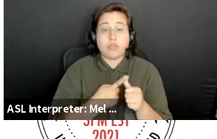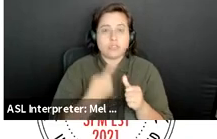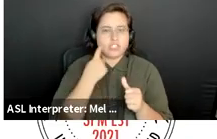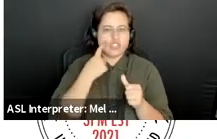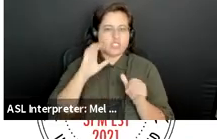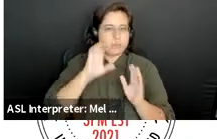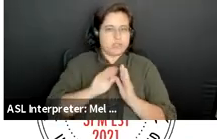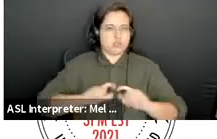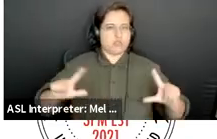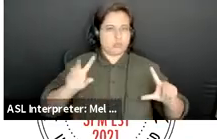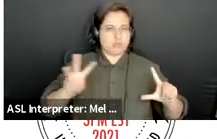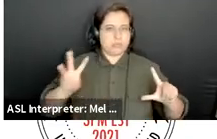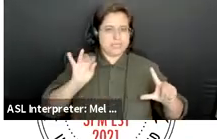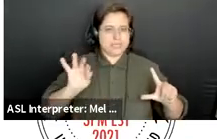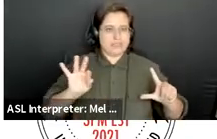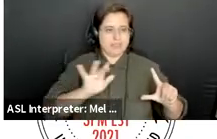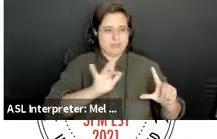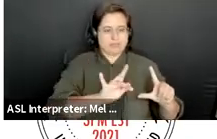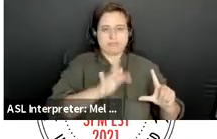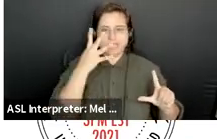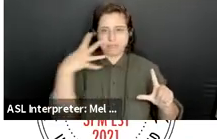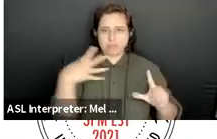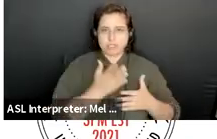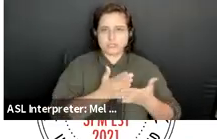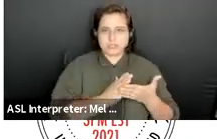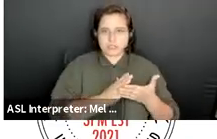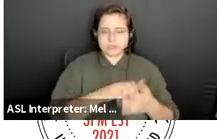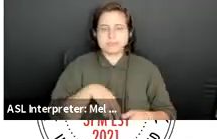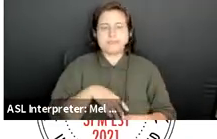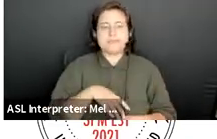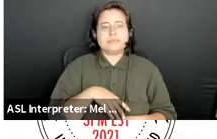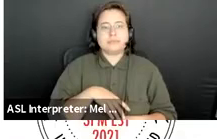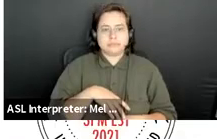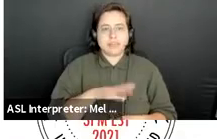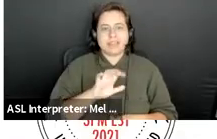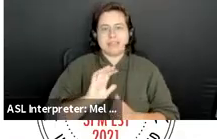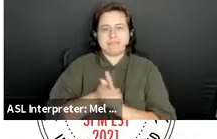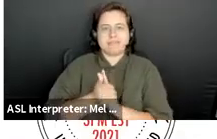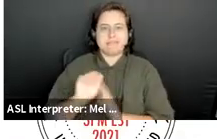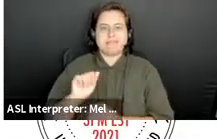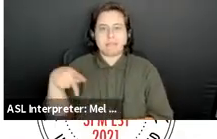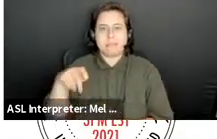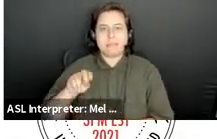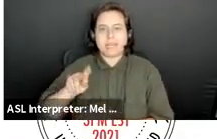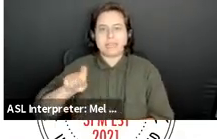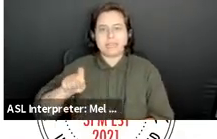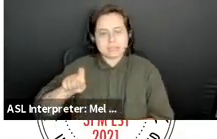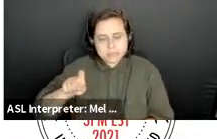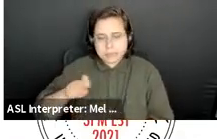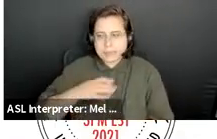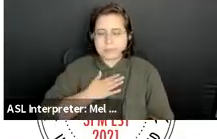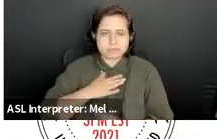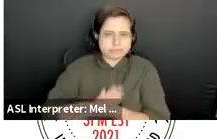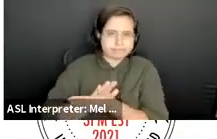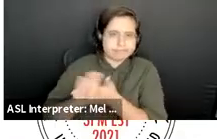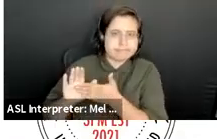slide, if you choose the immigration section, the immigration procedures appendix is really, really useful. And I actually will have